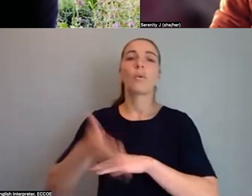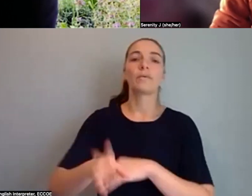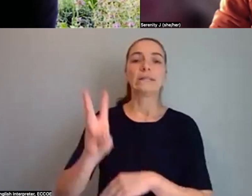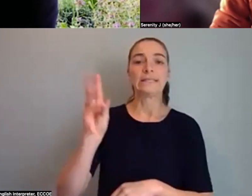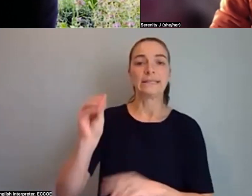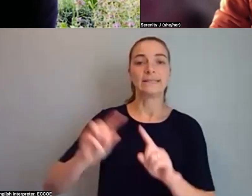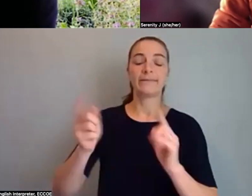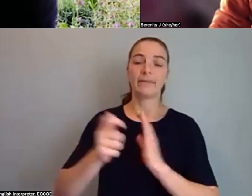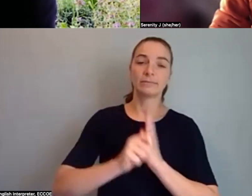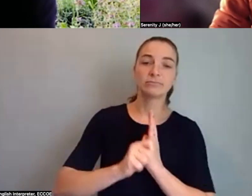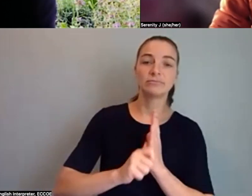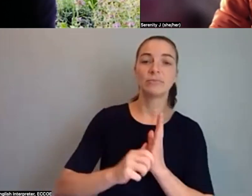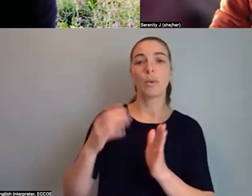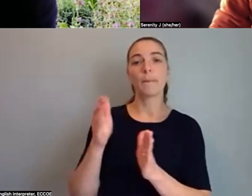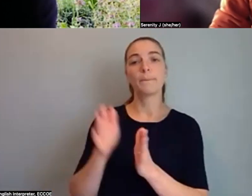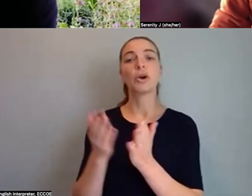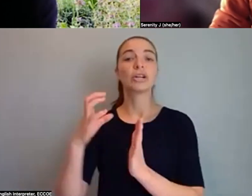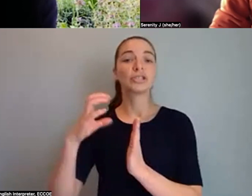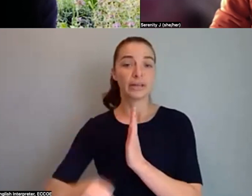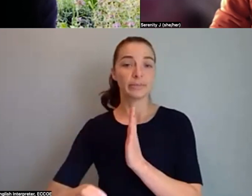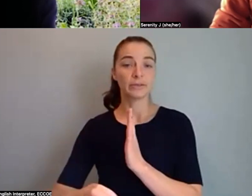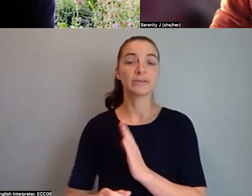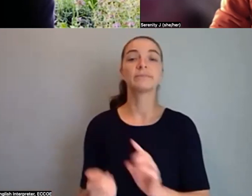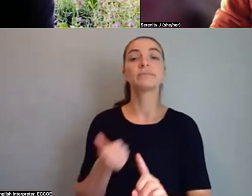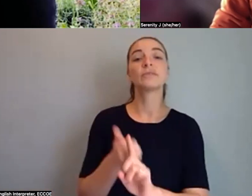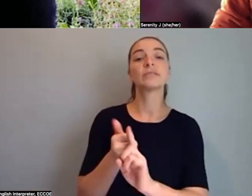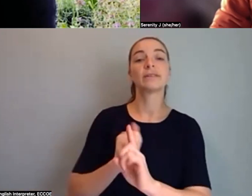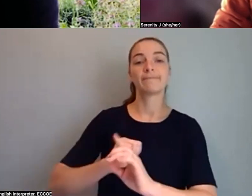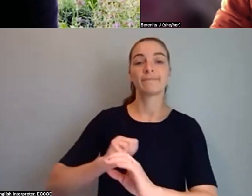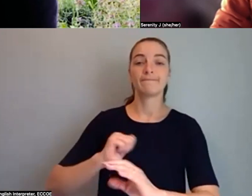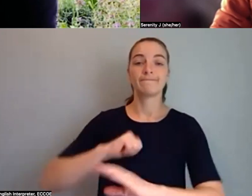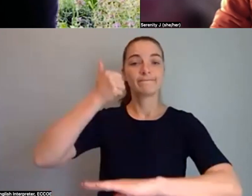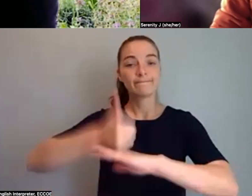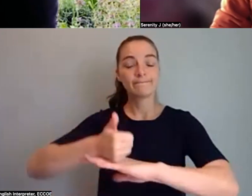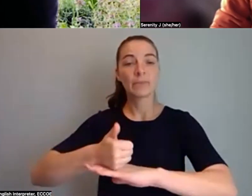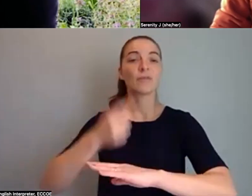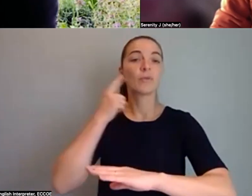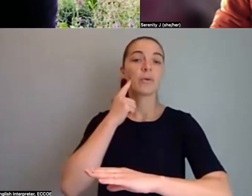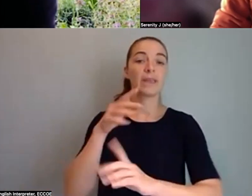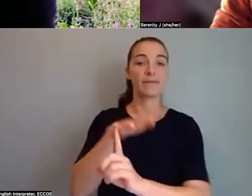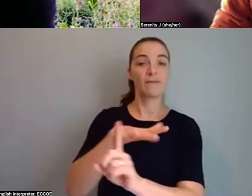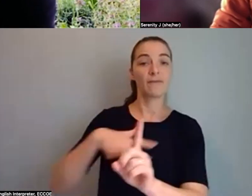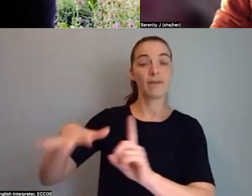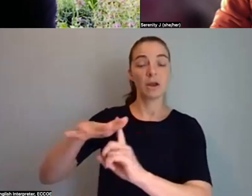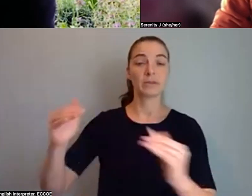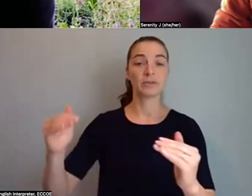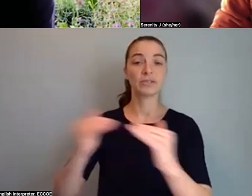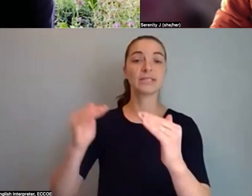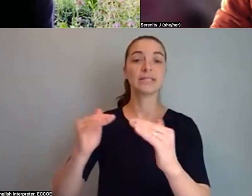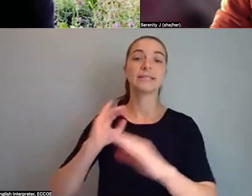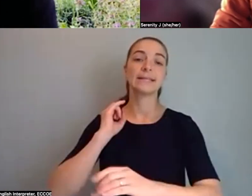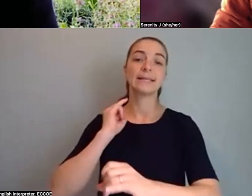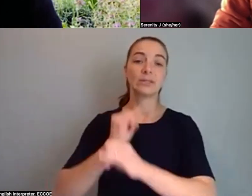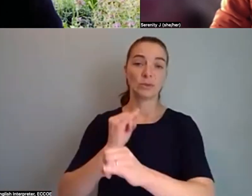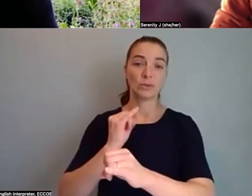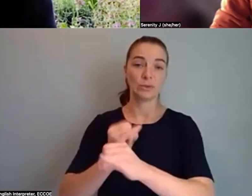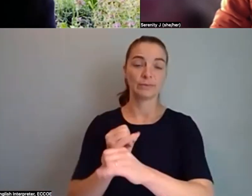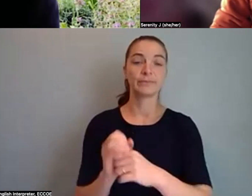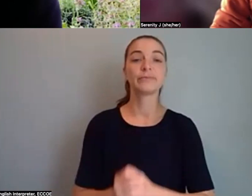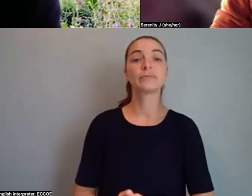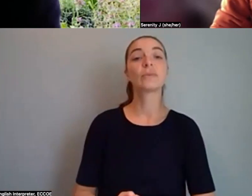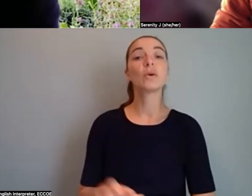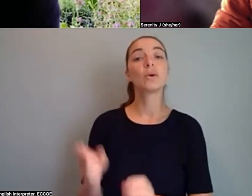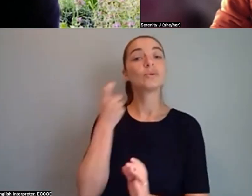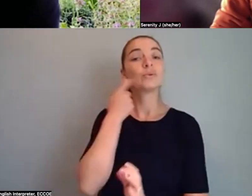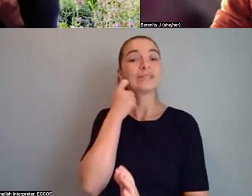and is the founding director of the Environmental Justice Institute. In her most recent book, which begins with a nod to Stevie